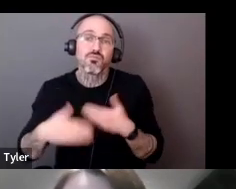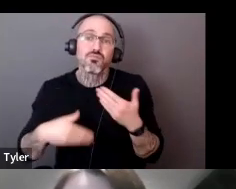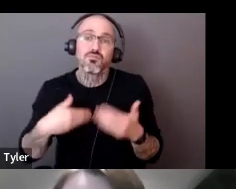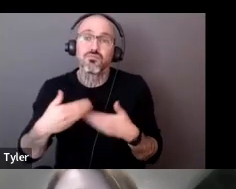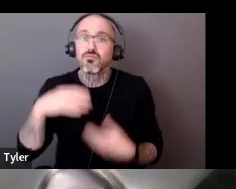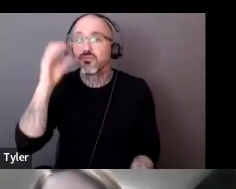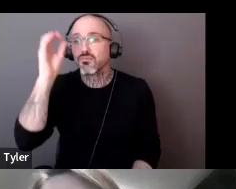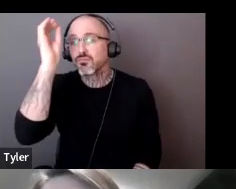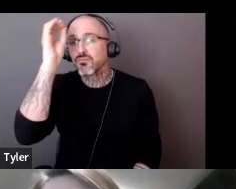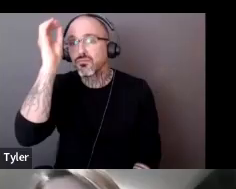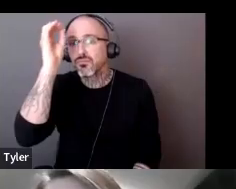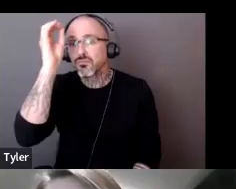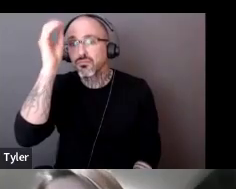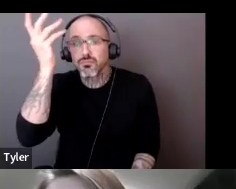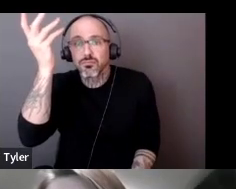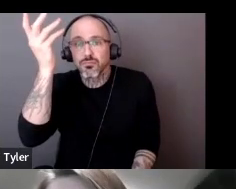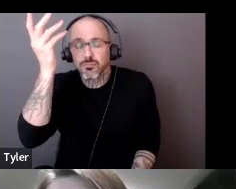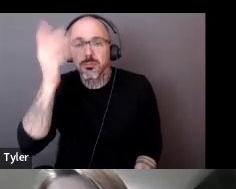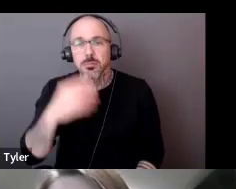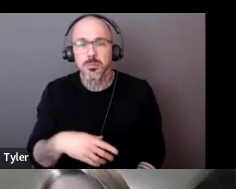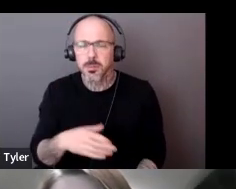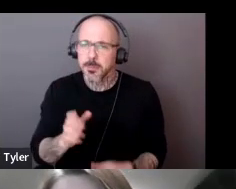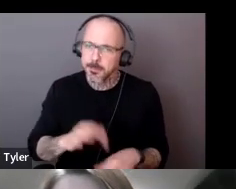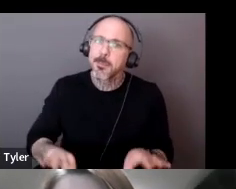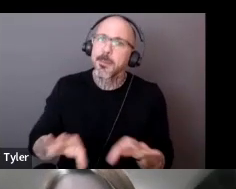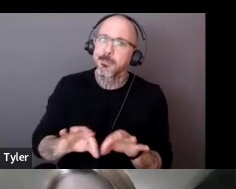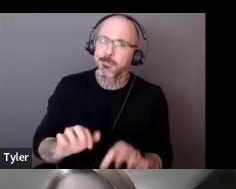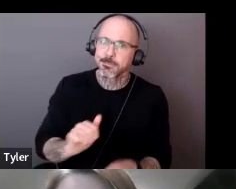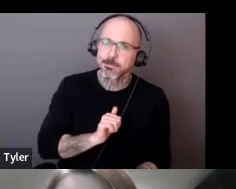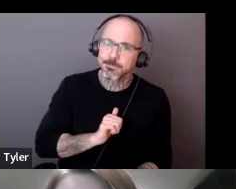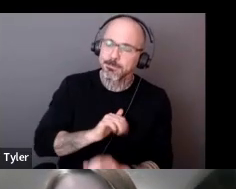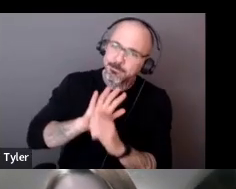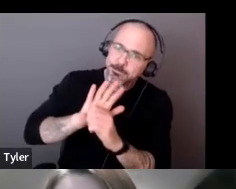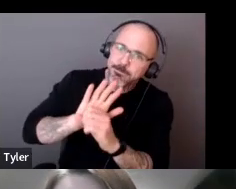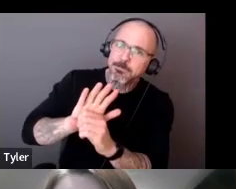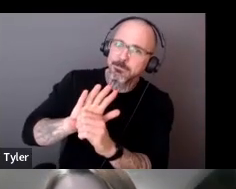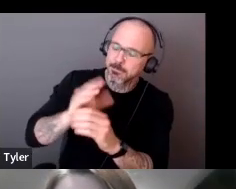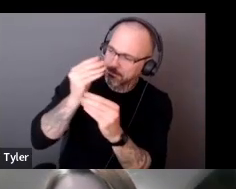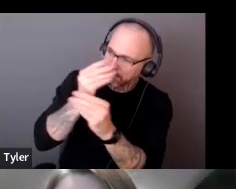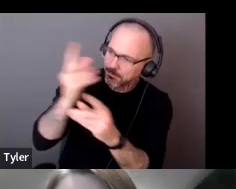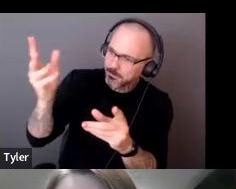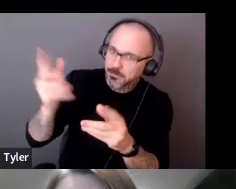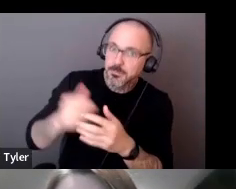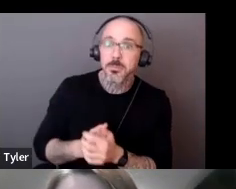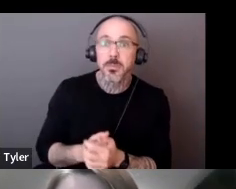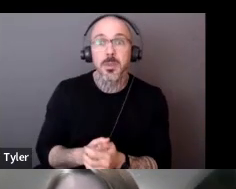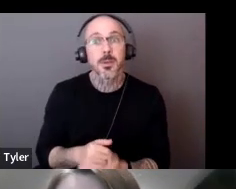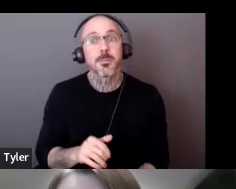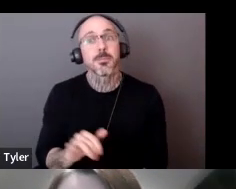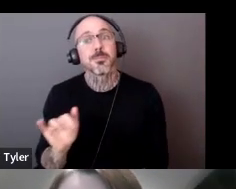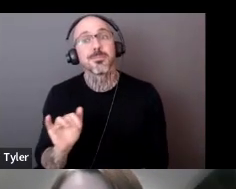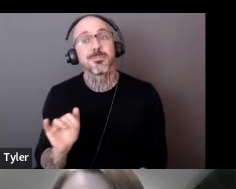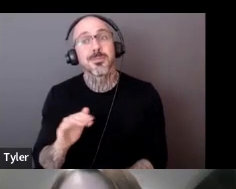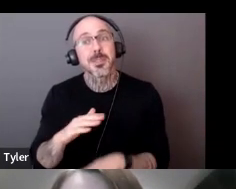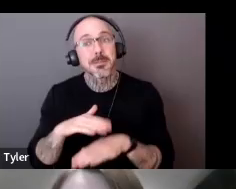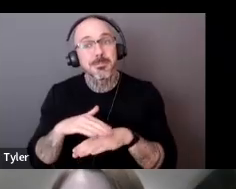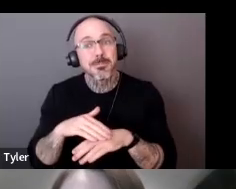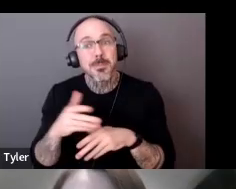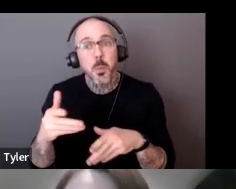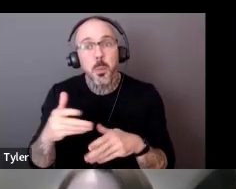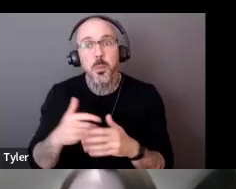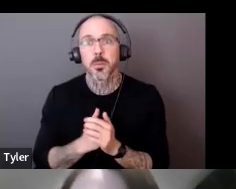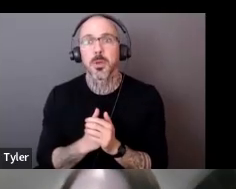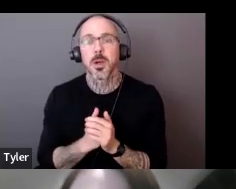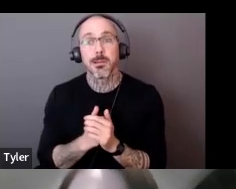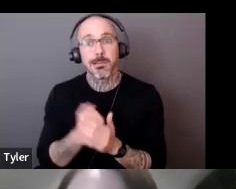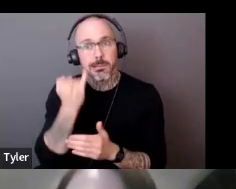will? And I would also tell them to take it slow with advocacy, watch what we do